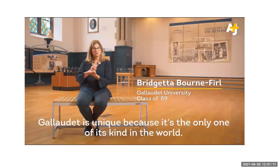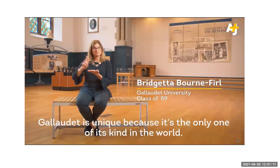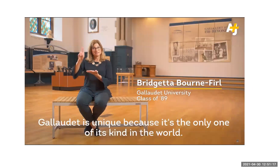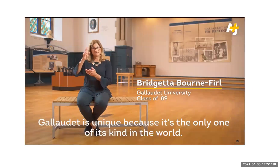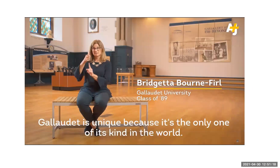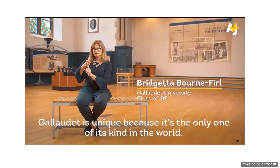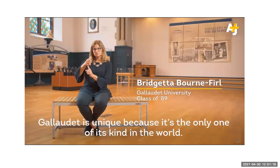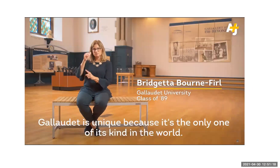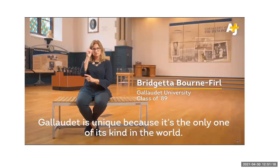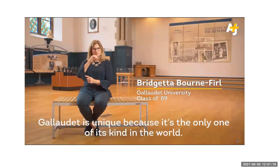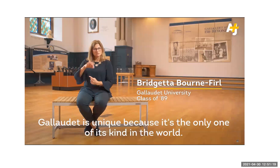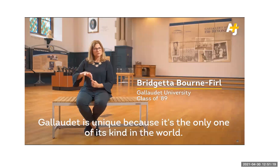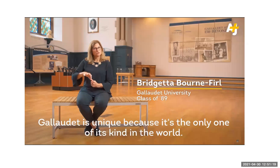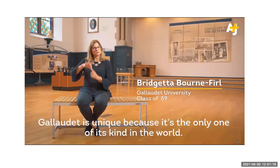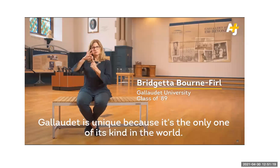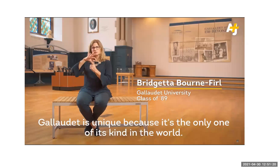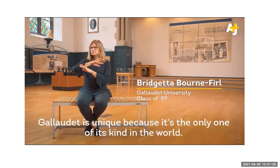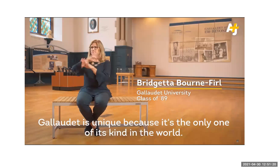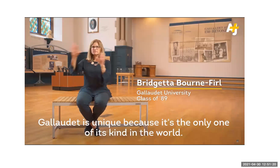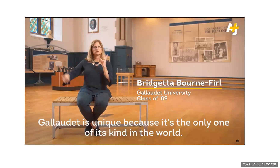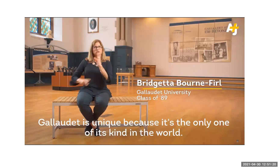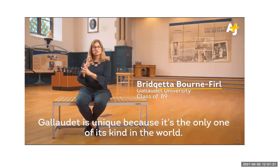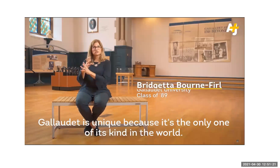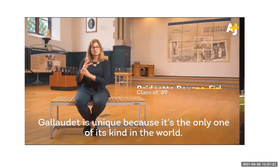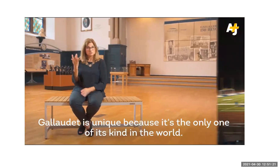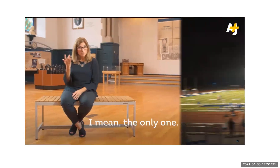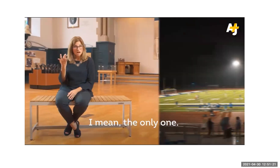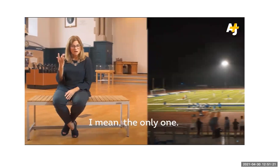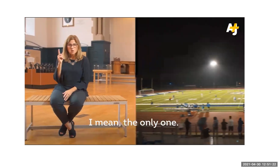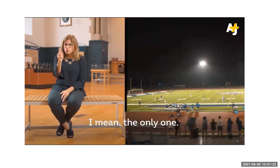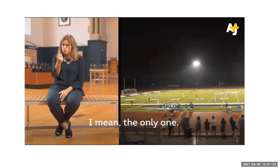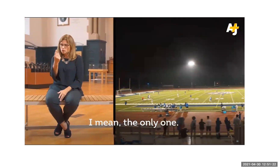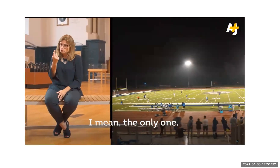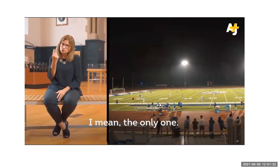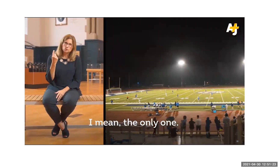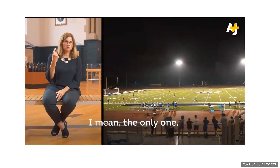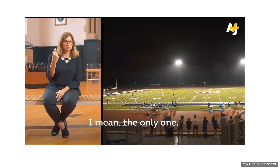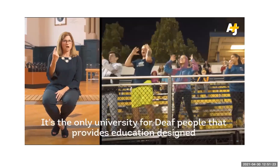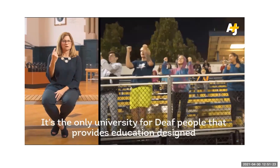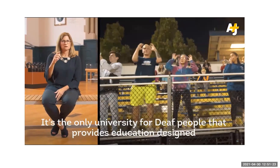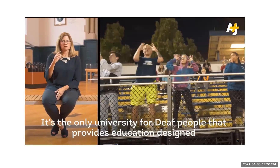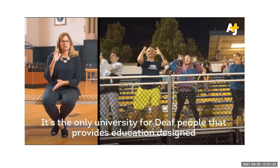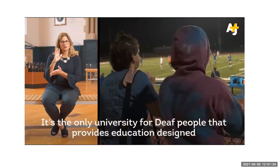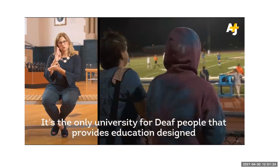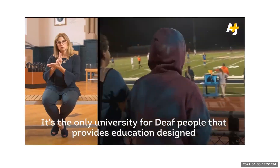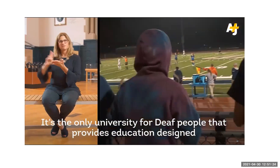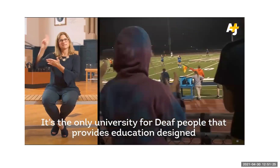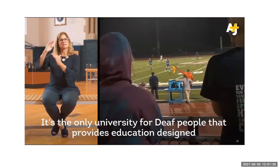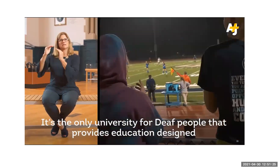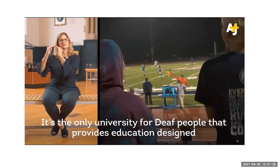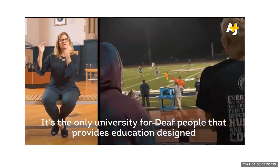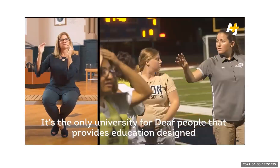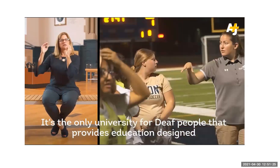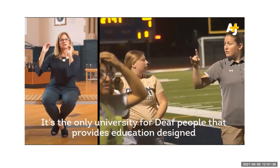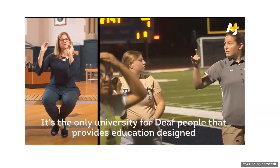Gallaudet is unique because it's the only one of its kind in the world. I mean, the only one. It's the only